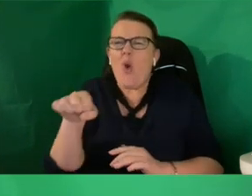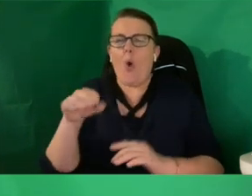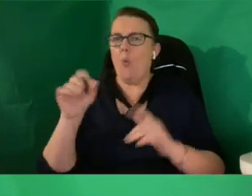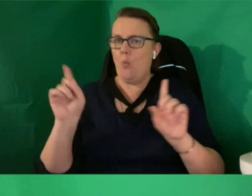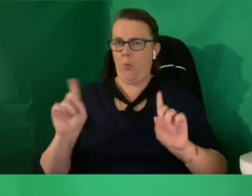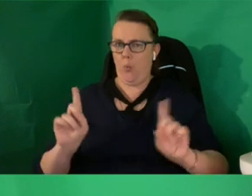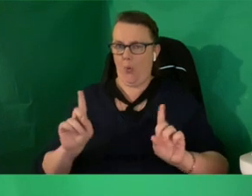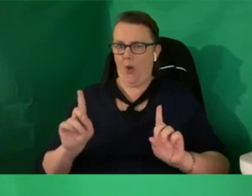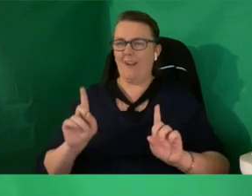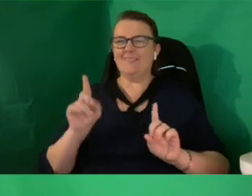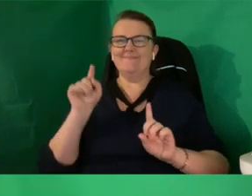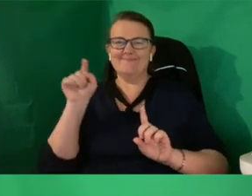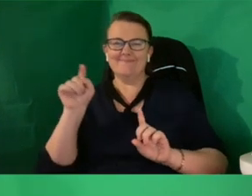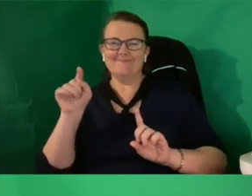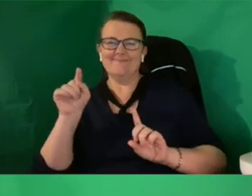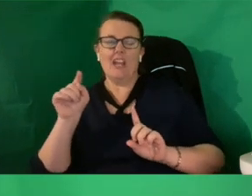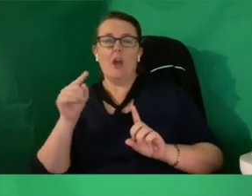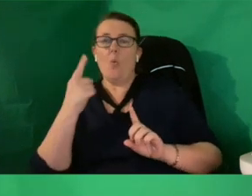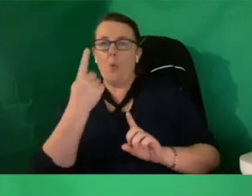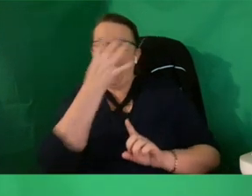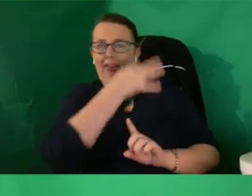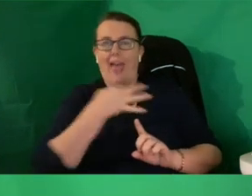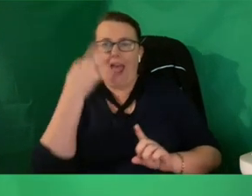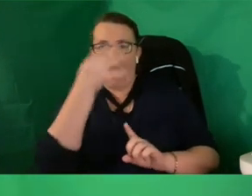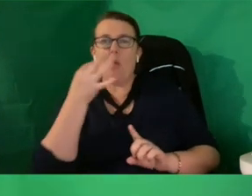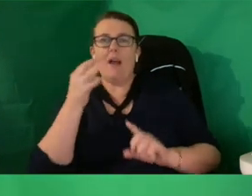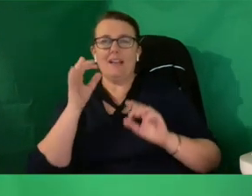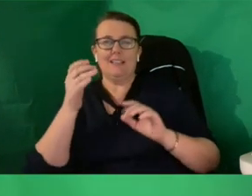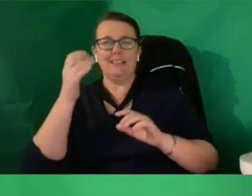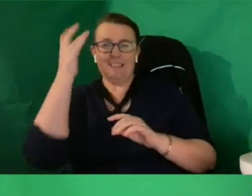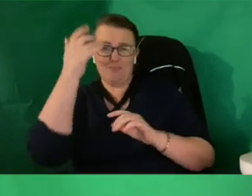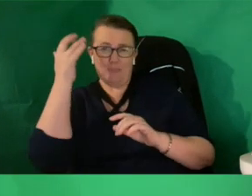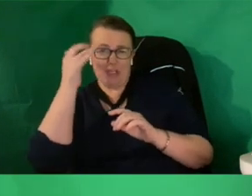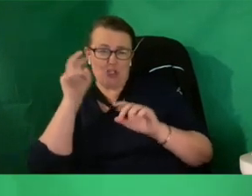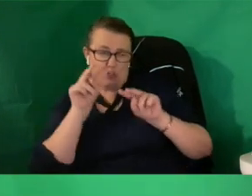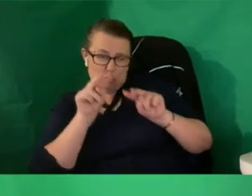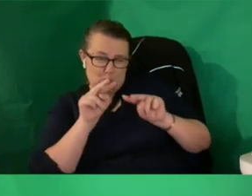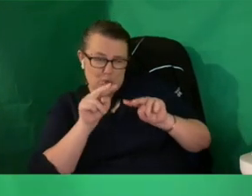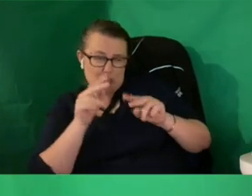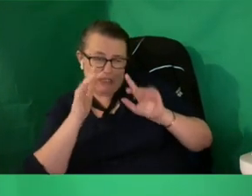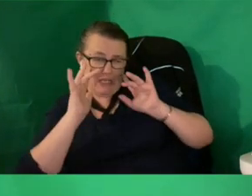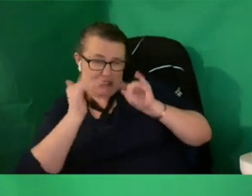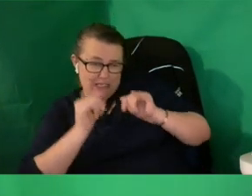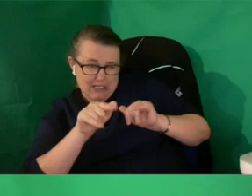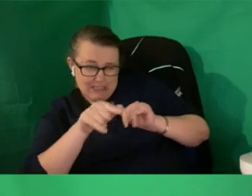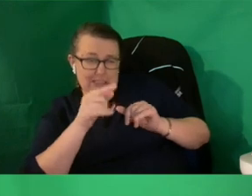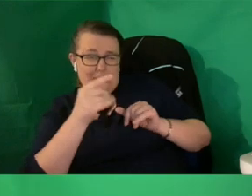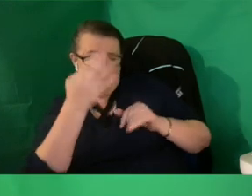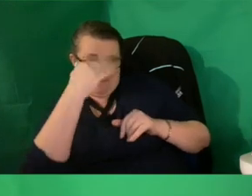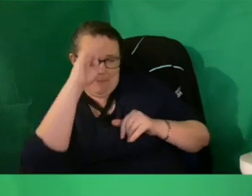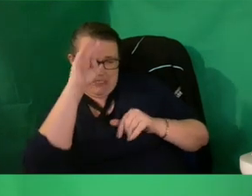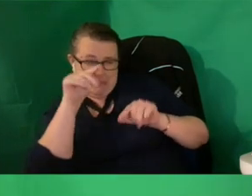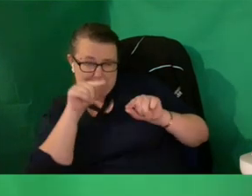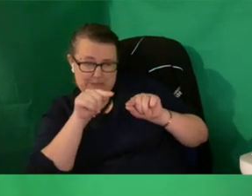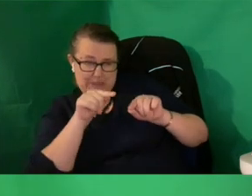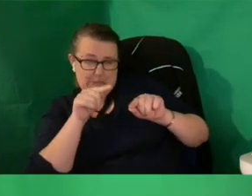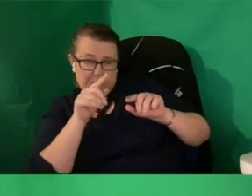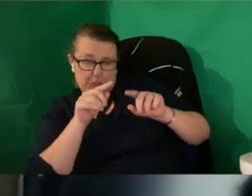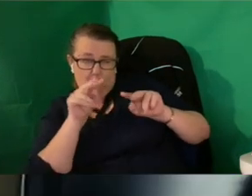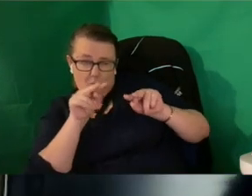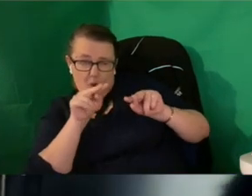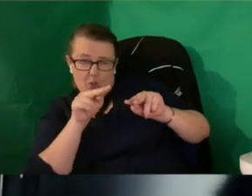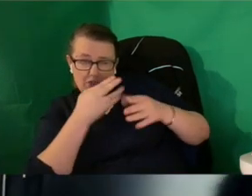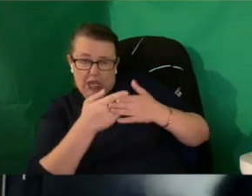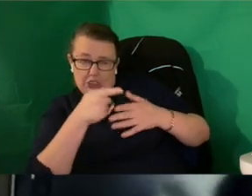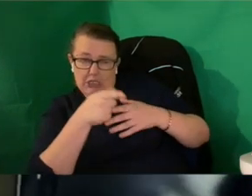and precise sounds to deliver understandable speech. And they weren't sure with how she used her tongue and things like that.